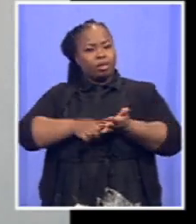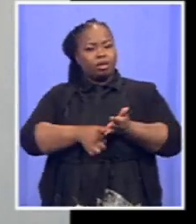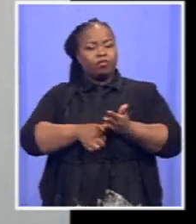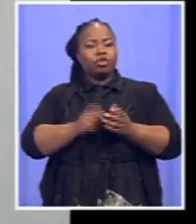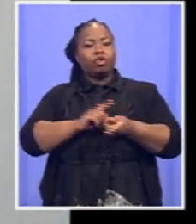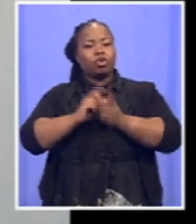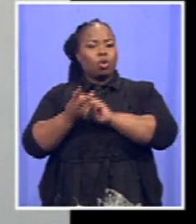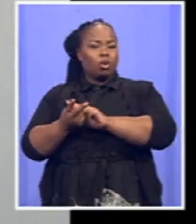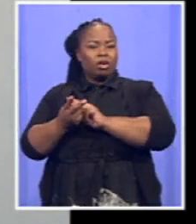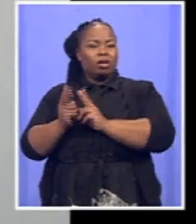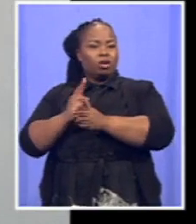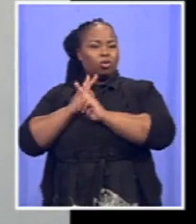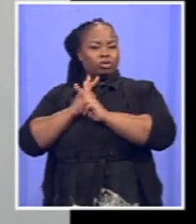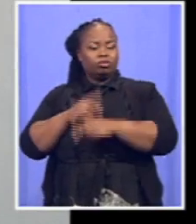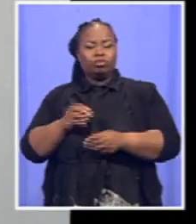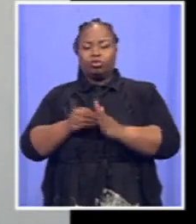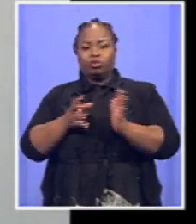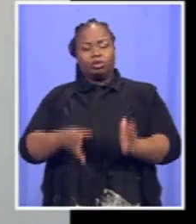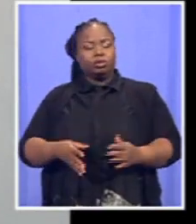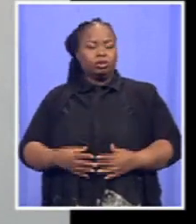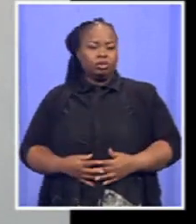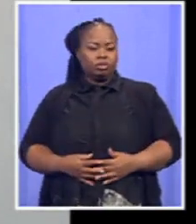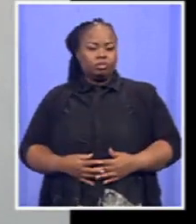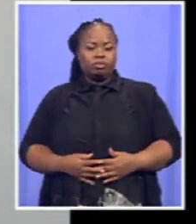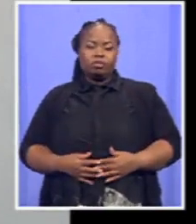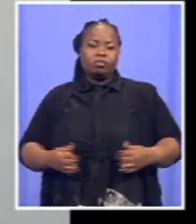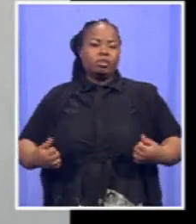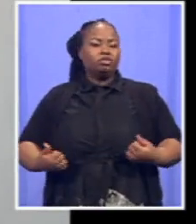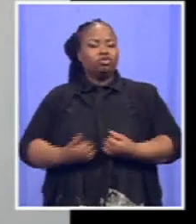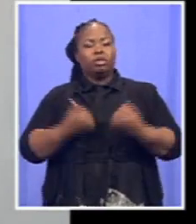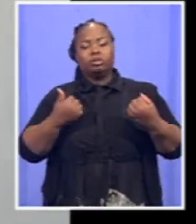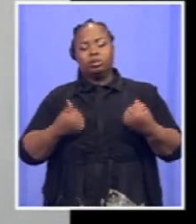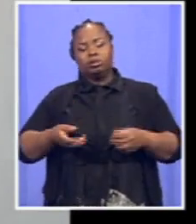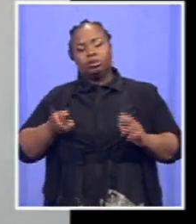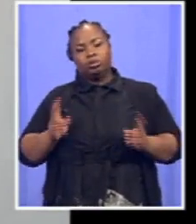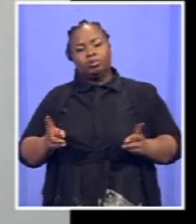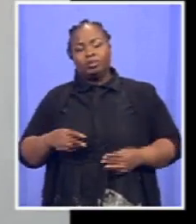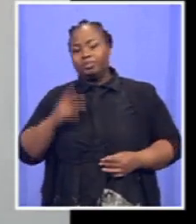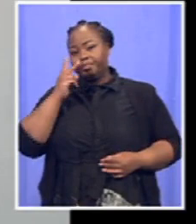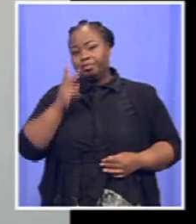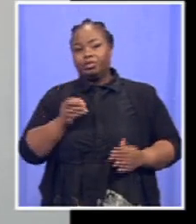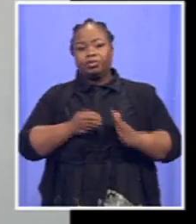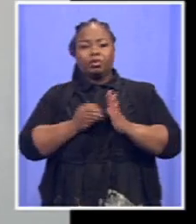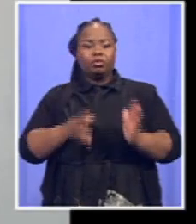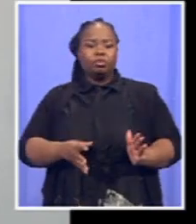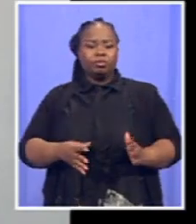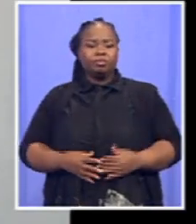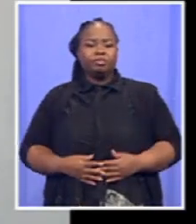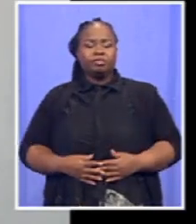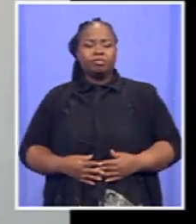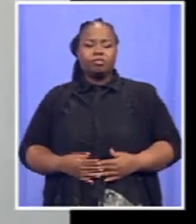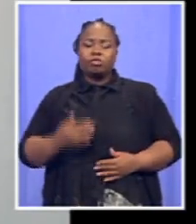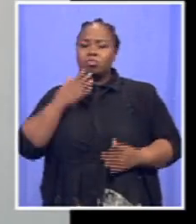loans to students. They are all challenges. We would normally see students they